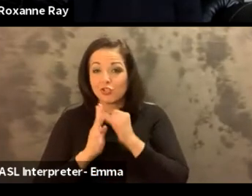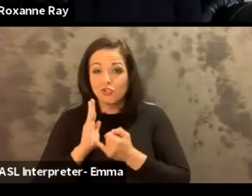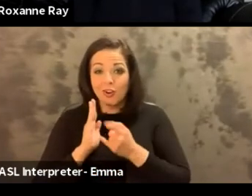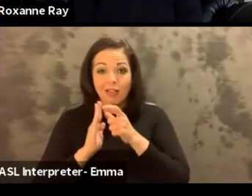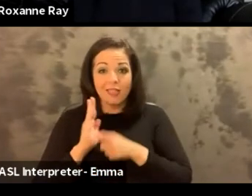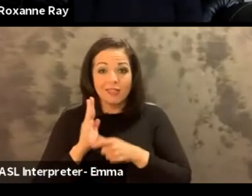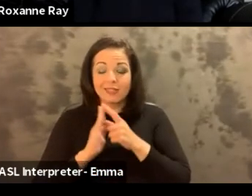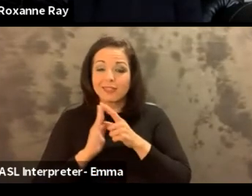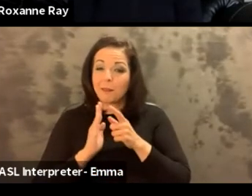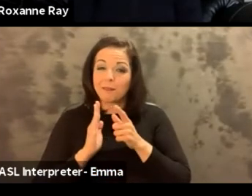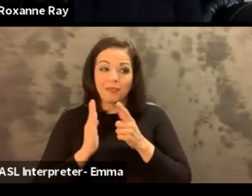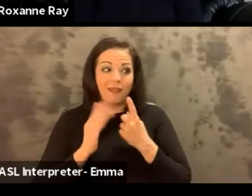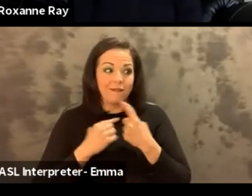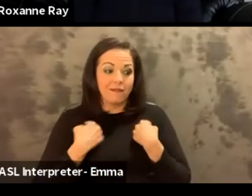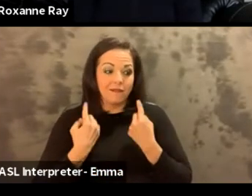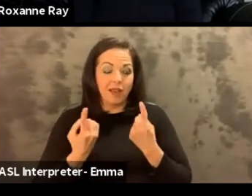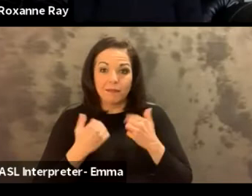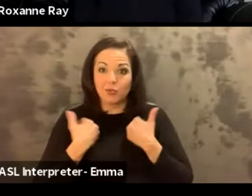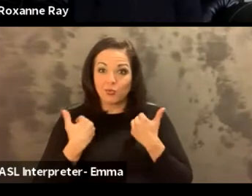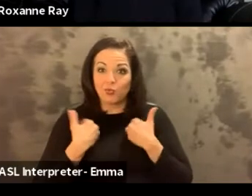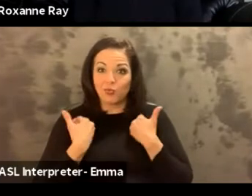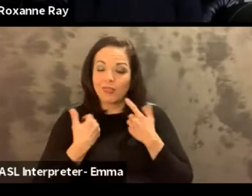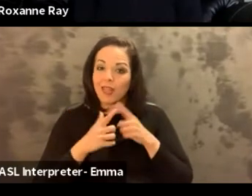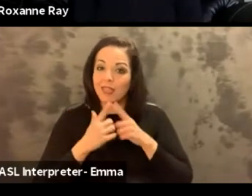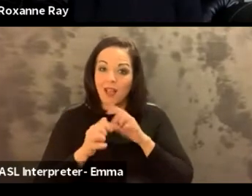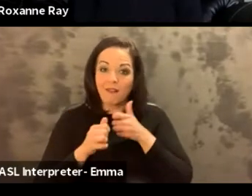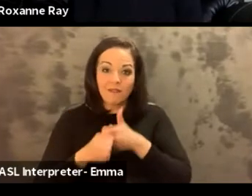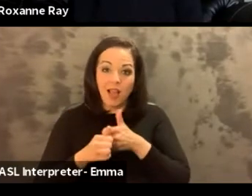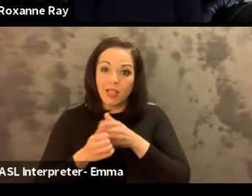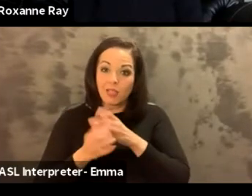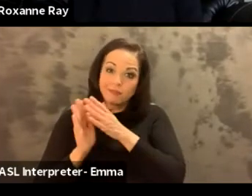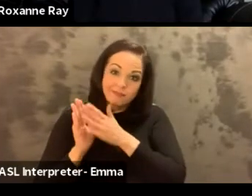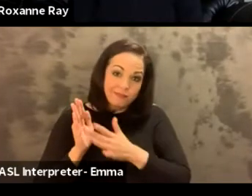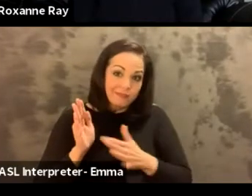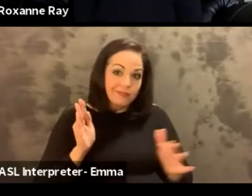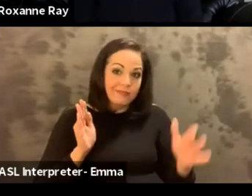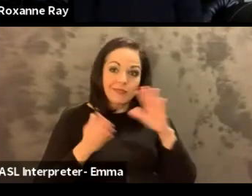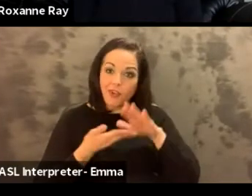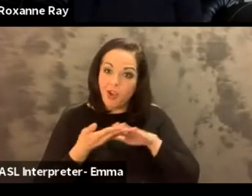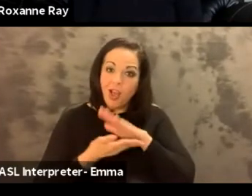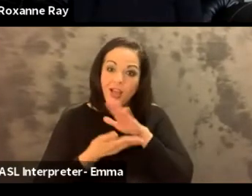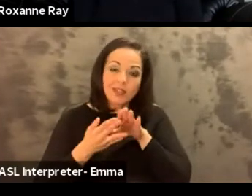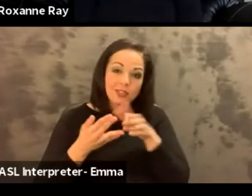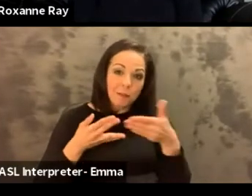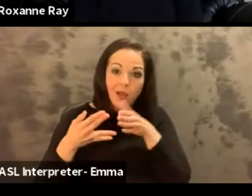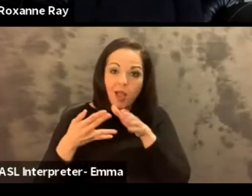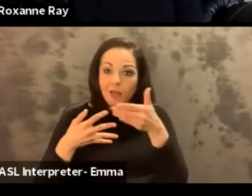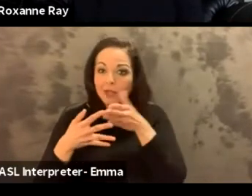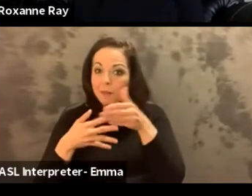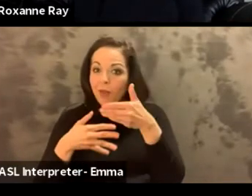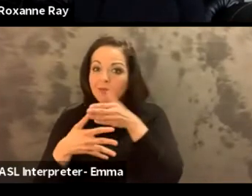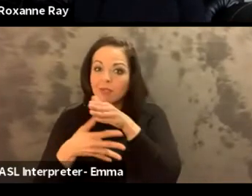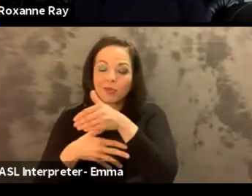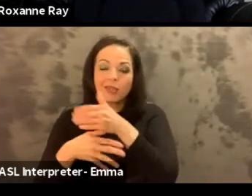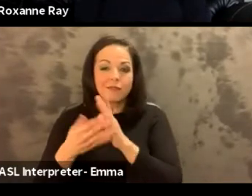my youth. And I followed that through college, and I sort of bobbed and weaved a bit in my early